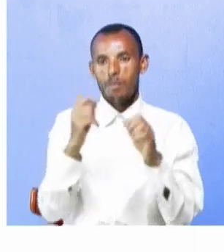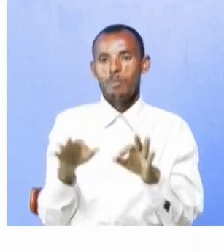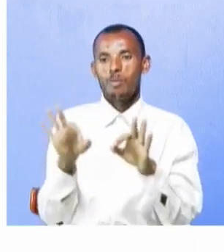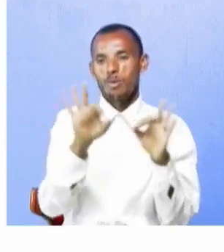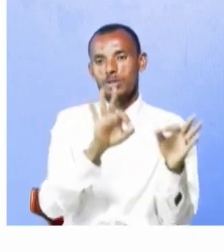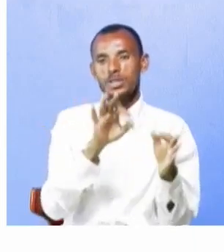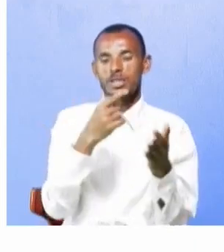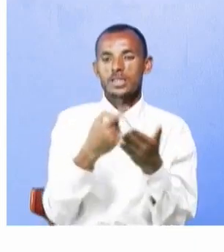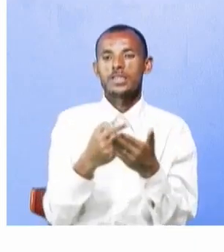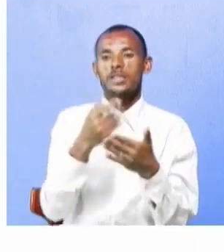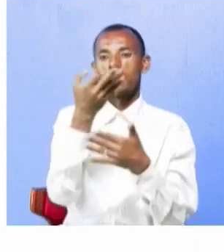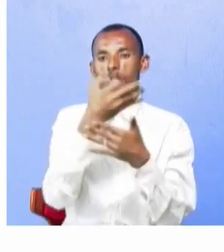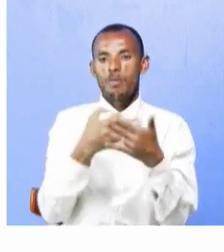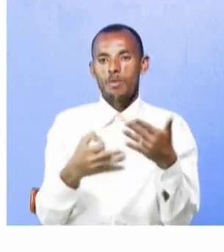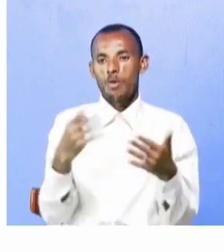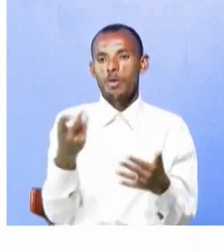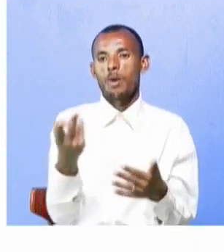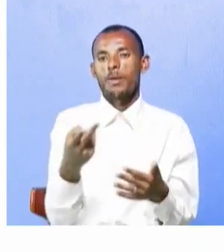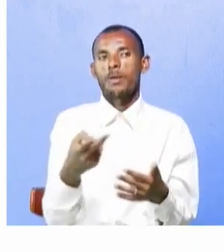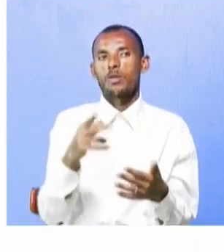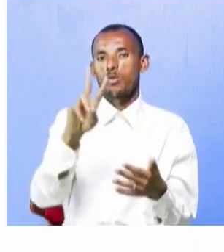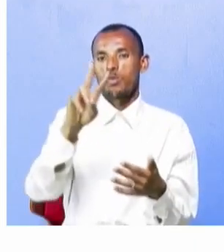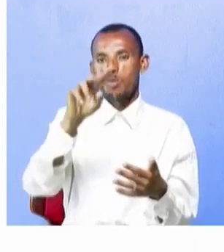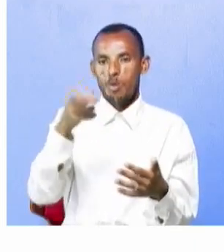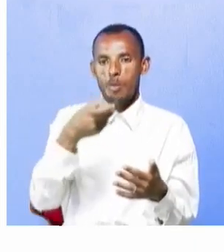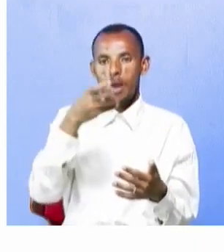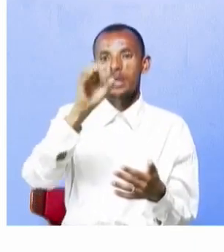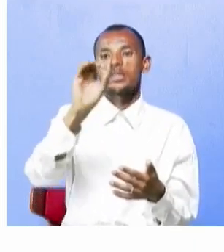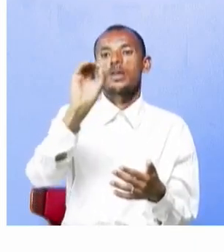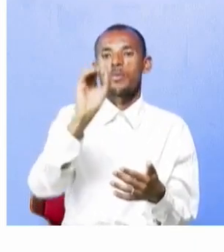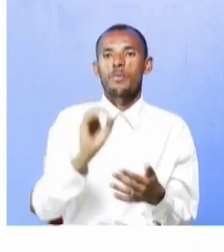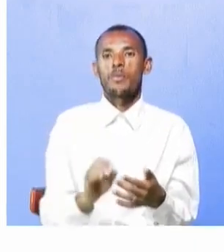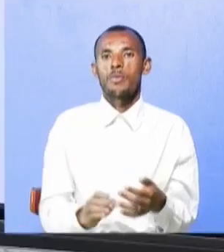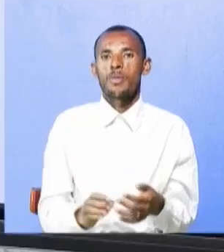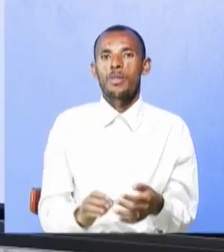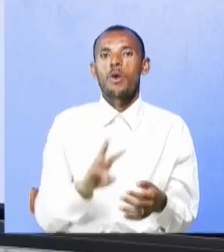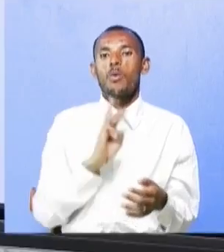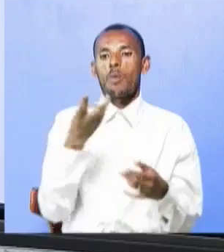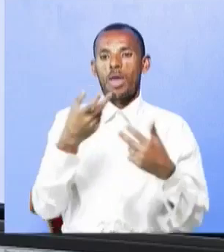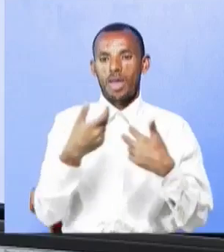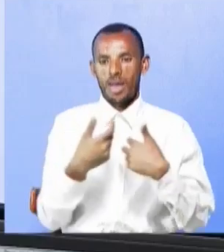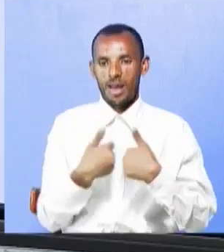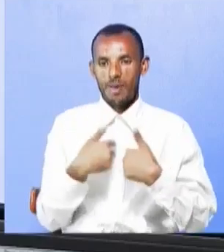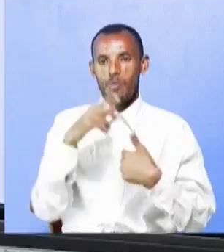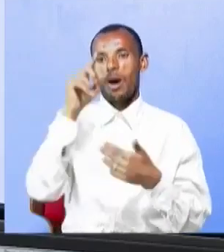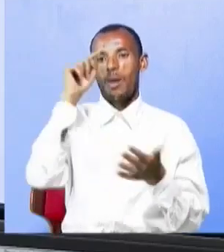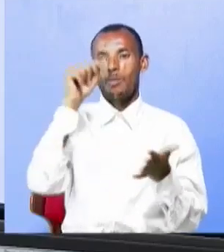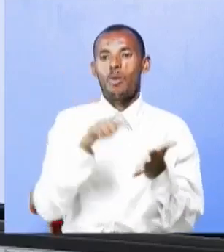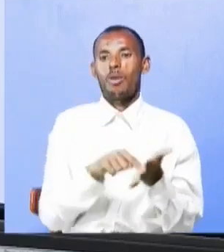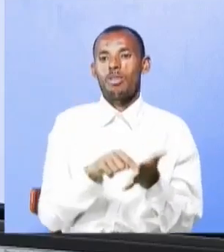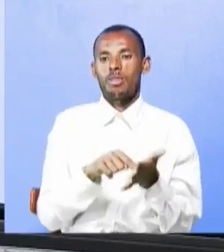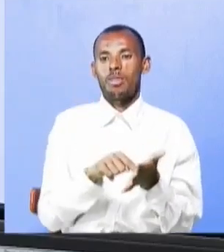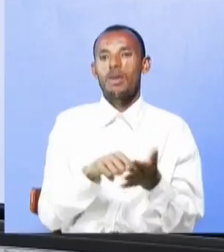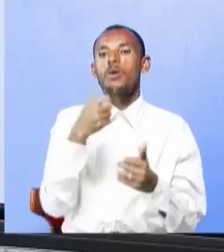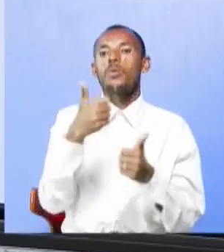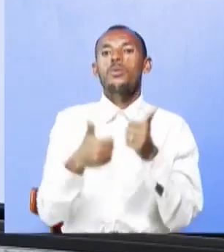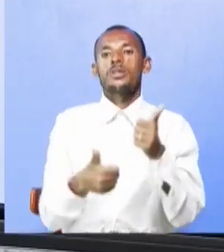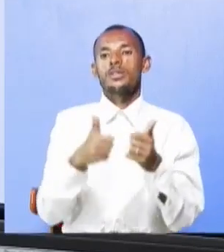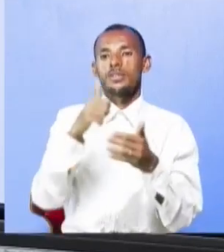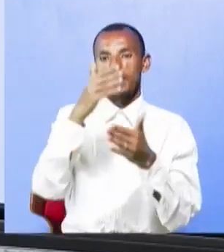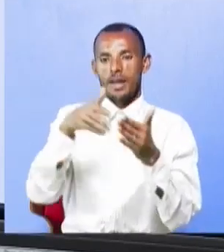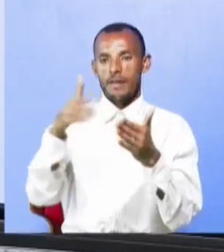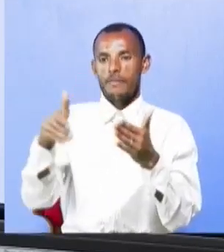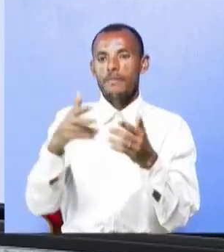this in the form of order pair 2, 0. Okay, we have one point in which the